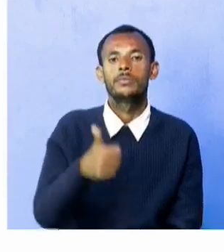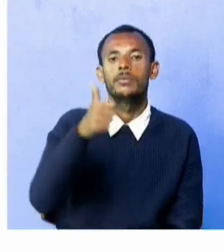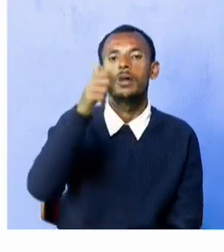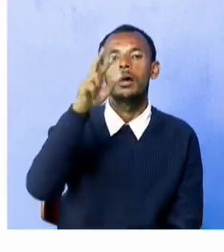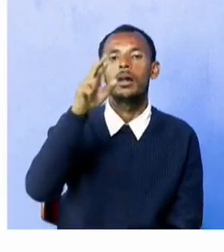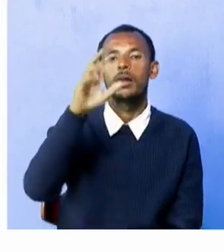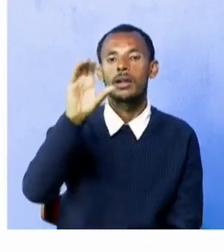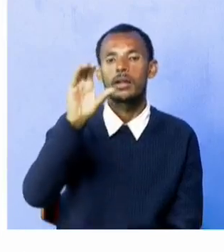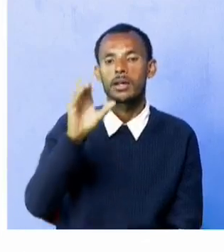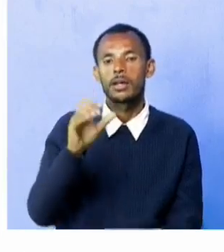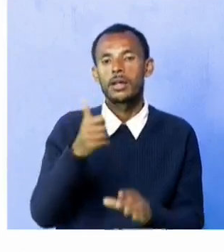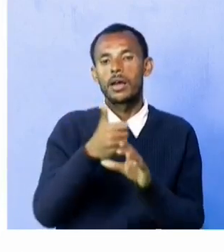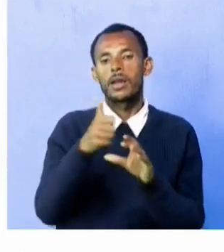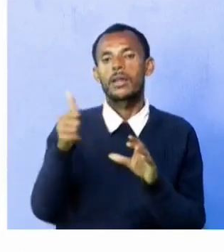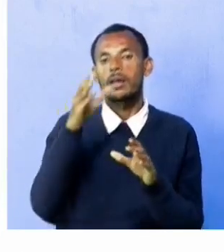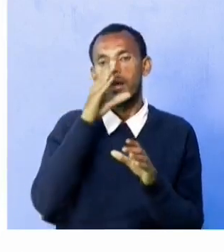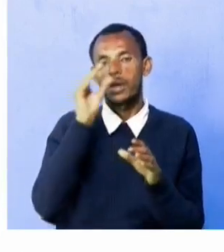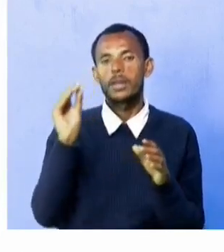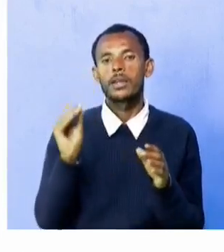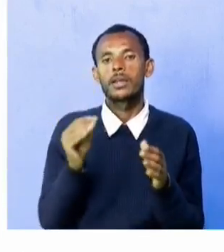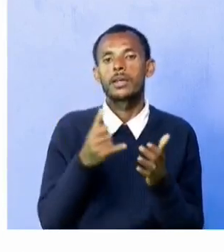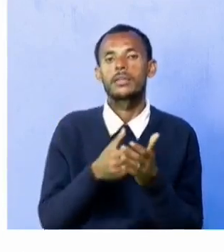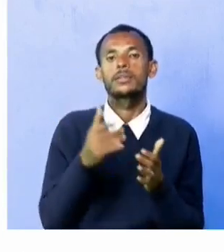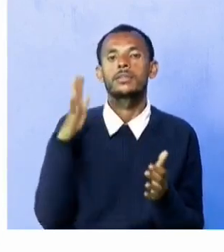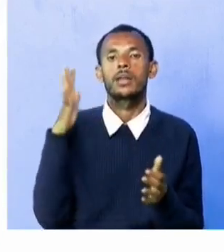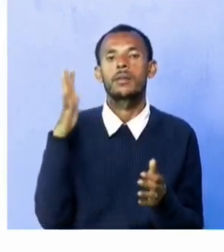and its type.